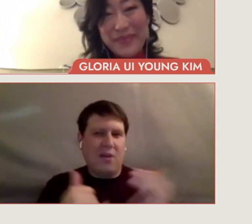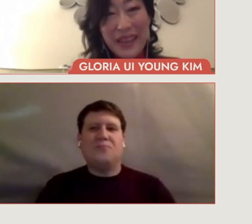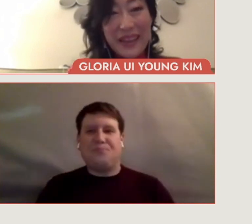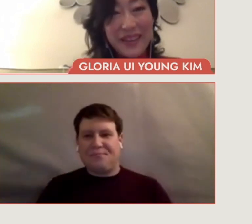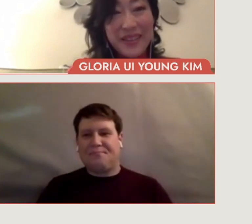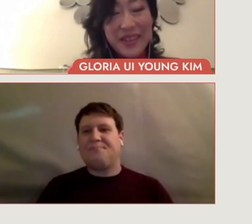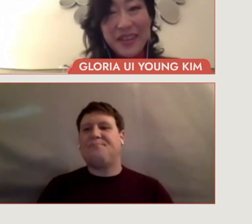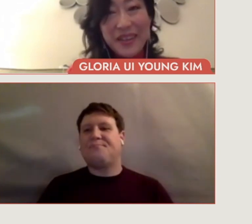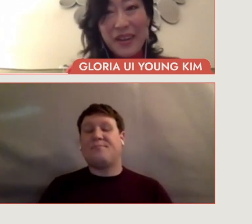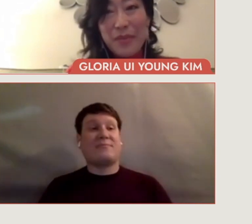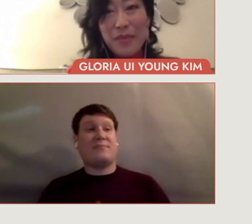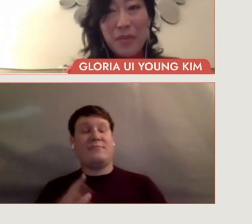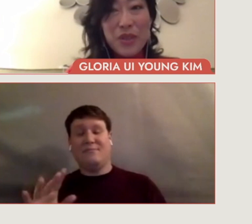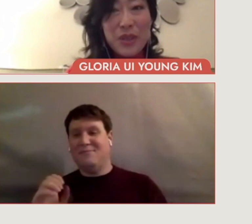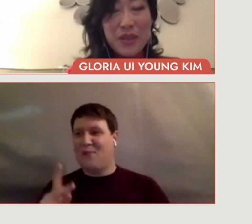And